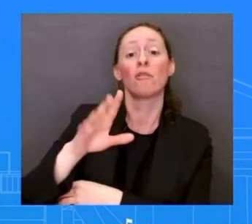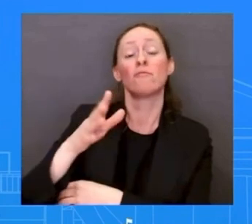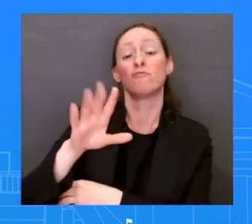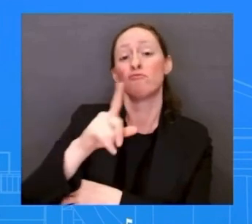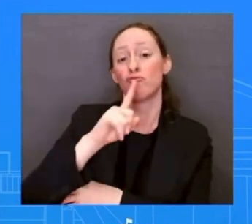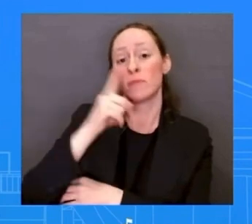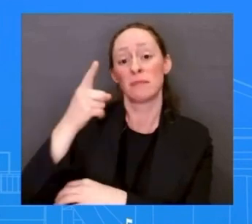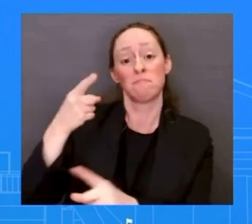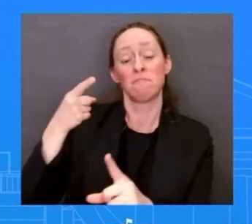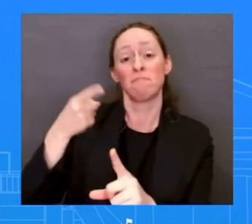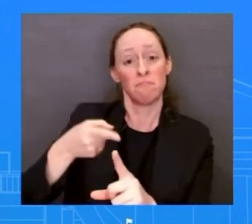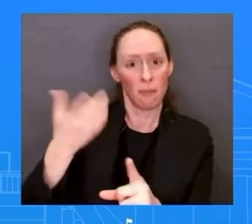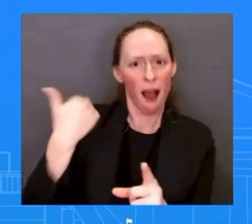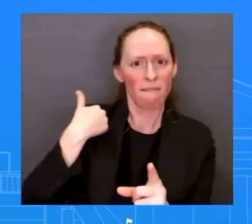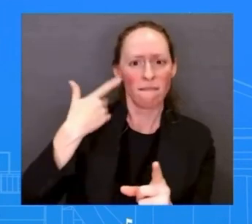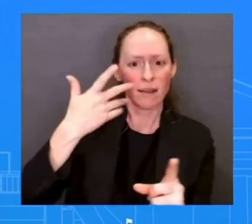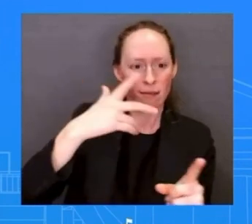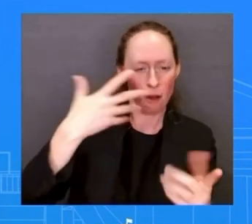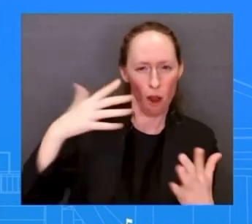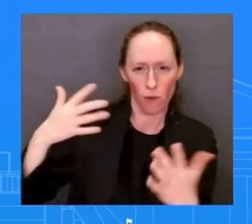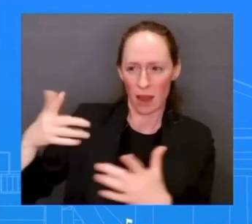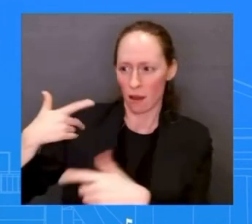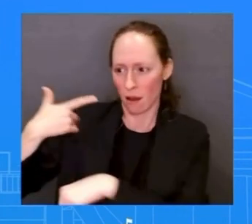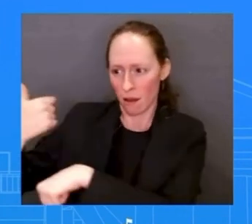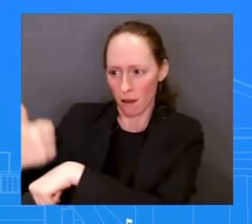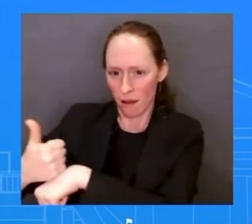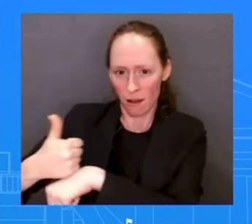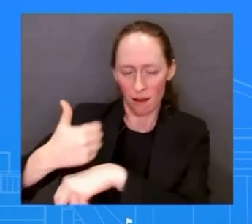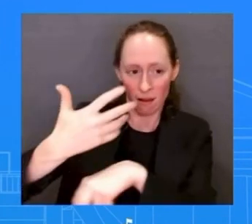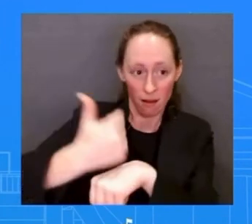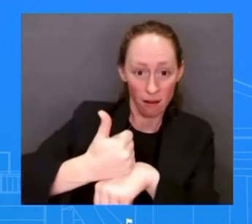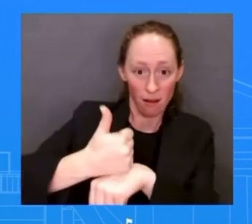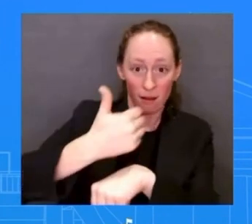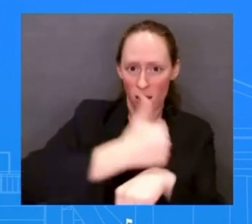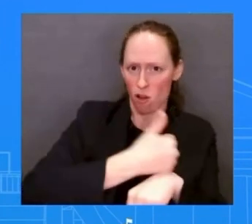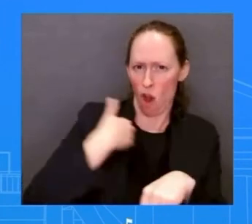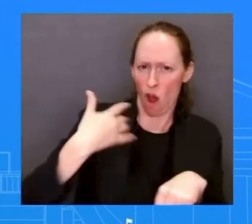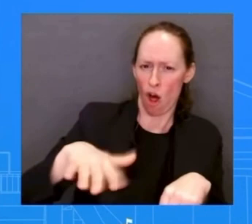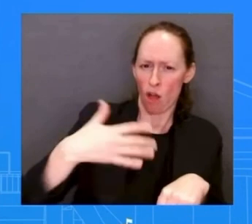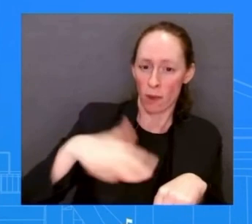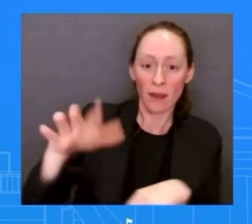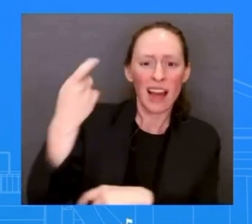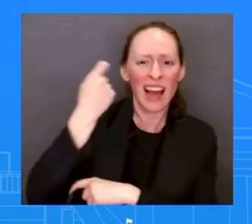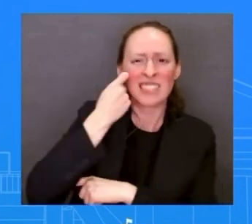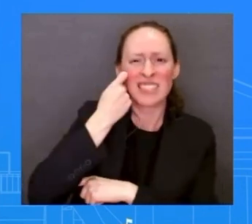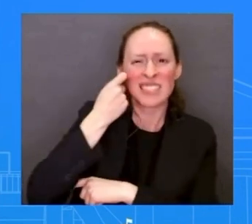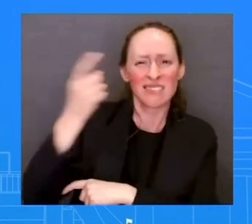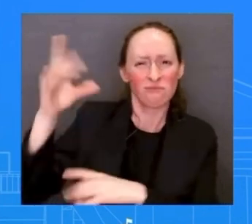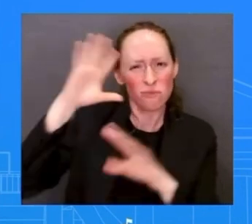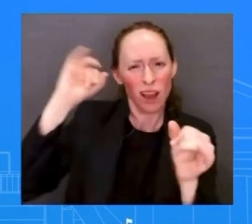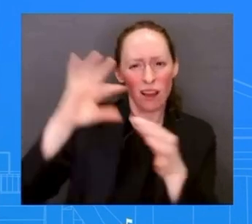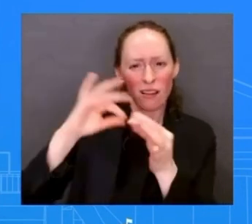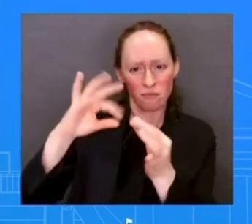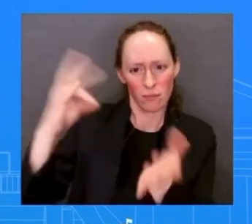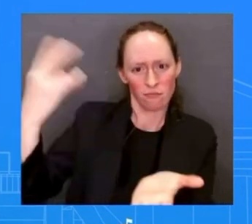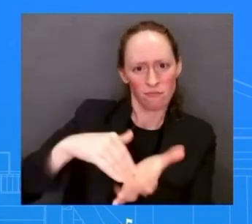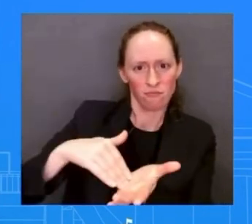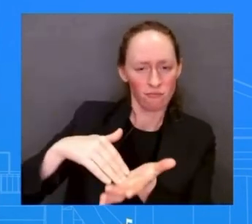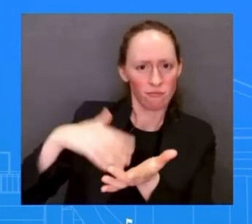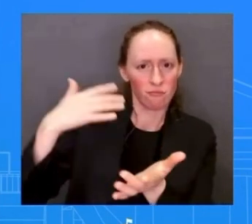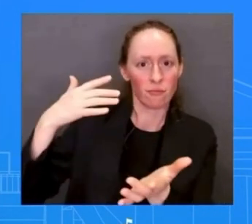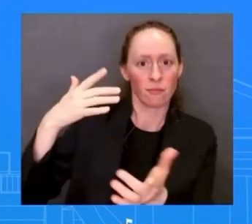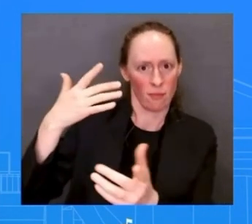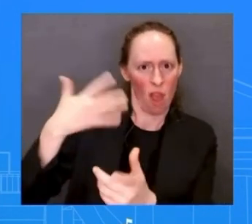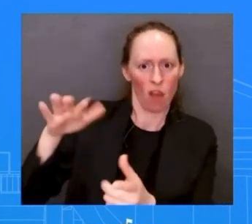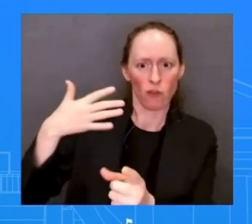administration, something like 7,000 people total had gotten public service loan forgiveness, even though you had teachers and